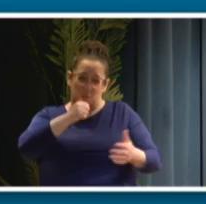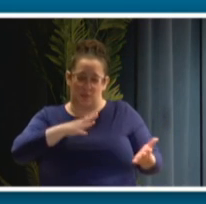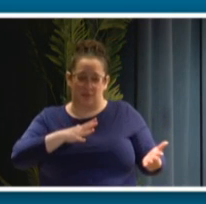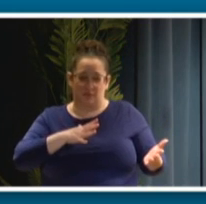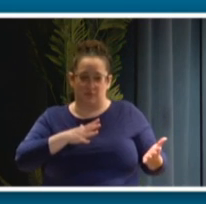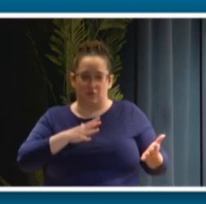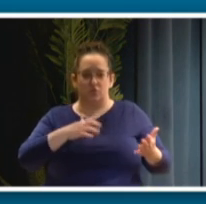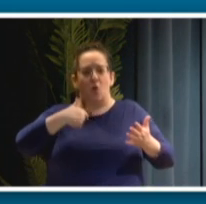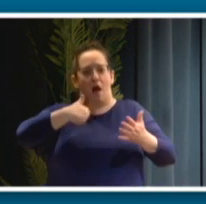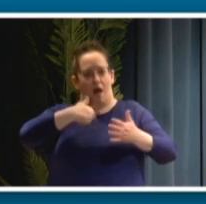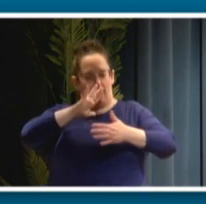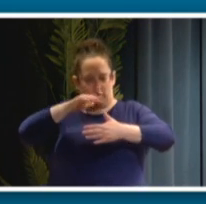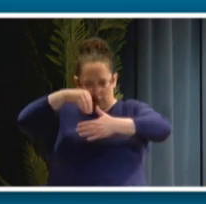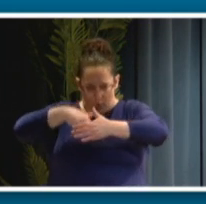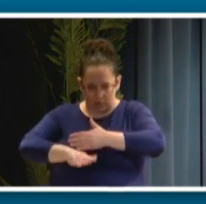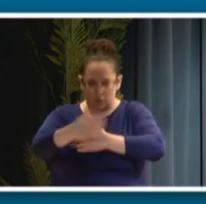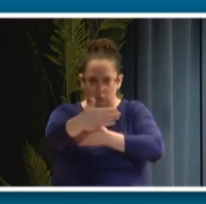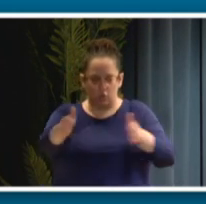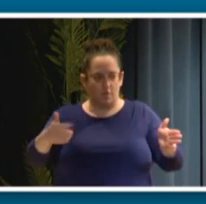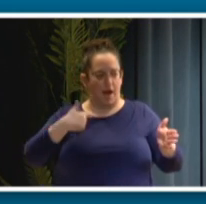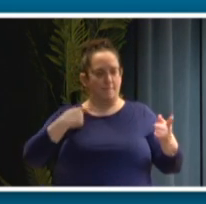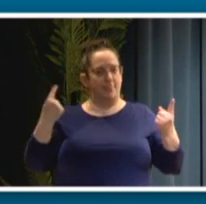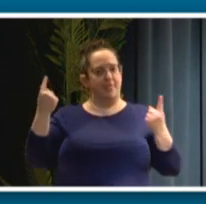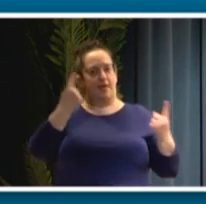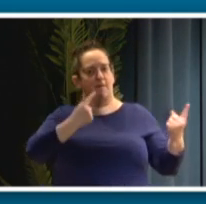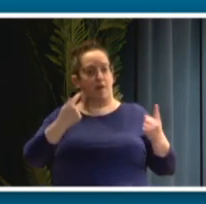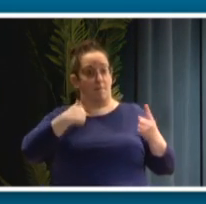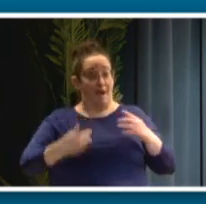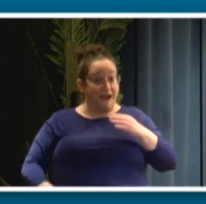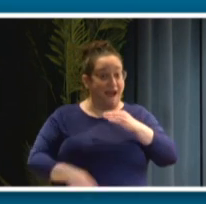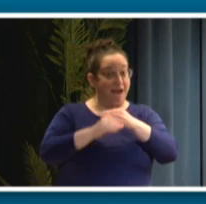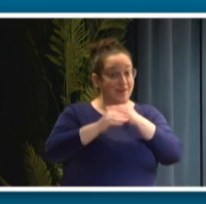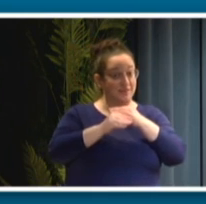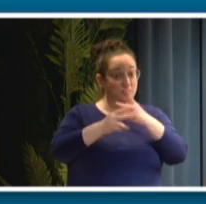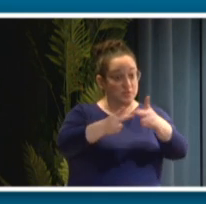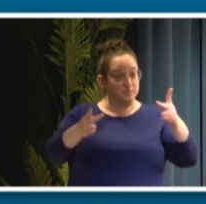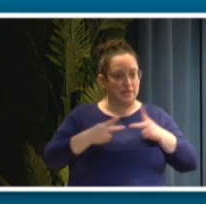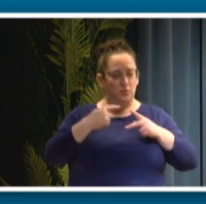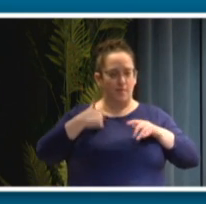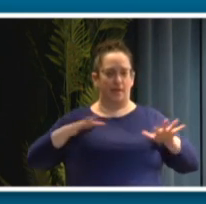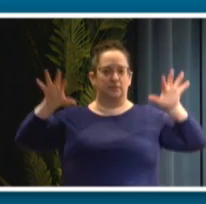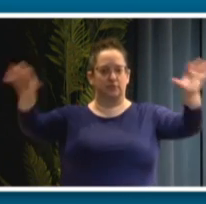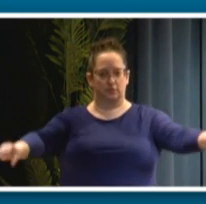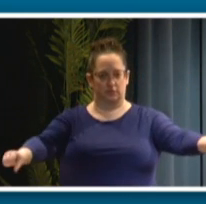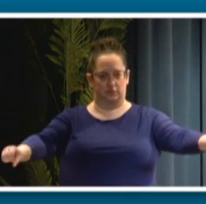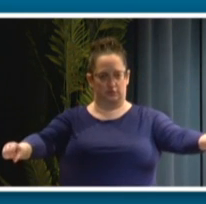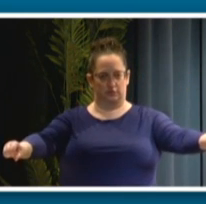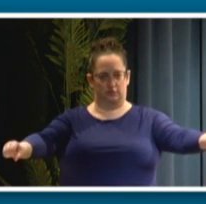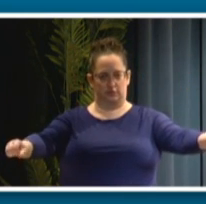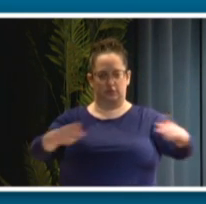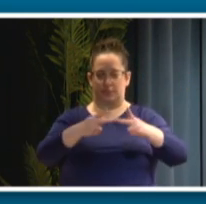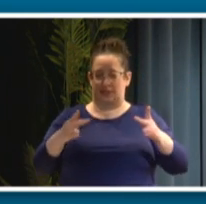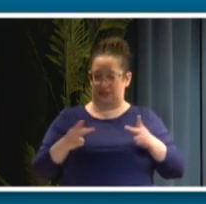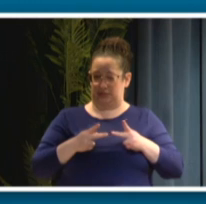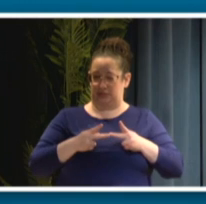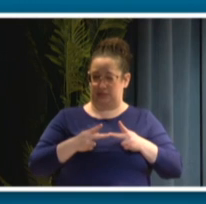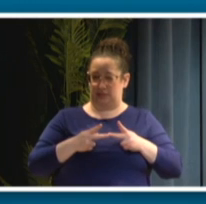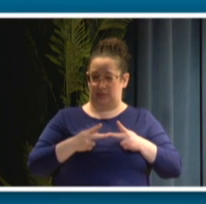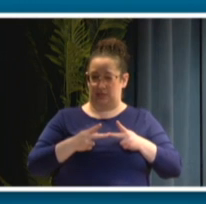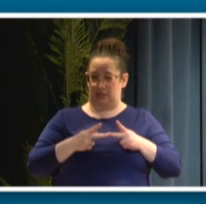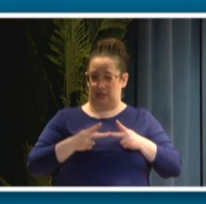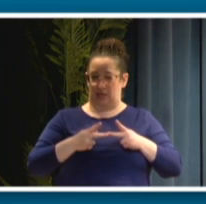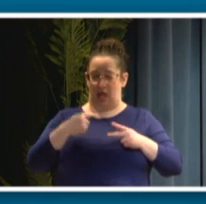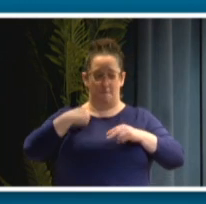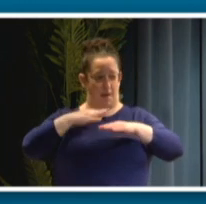thinking about, like, when I walk in the room, am I adding to the space? Or am I making it